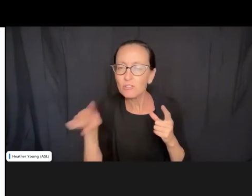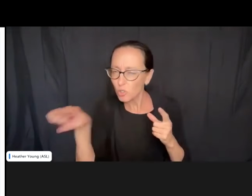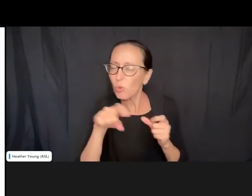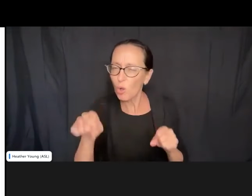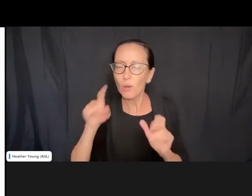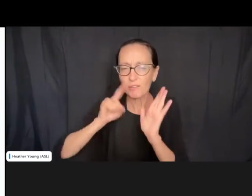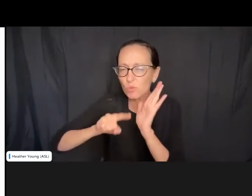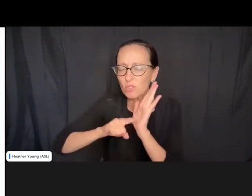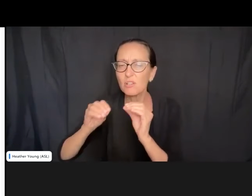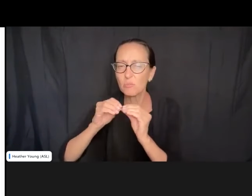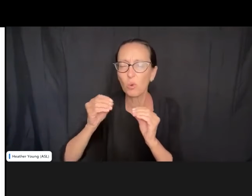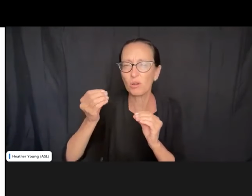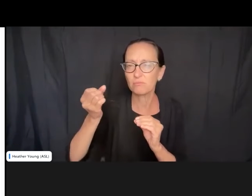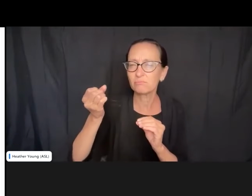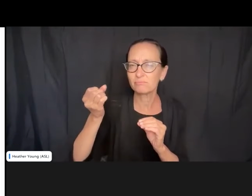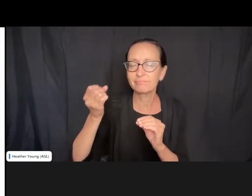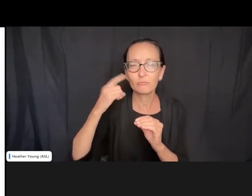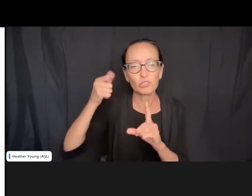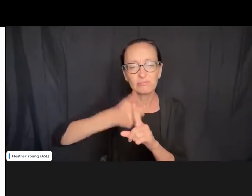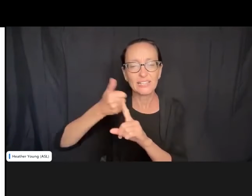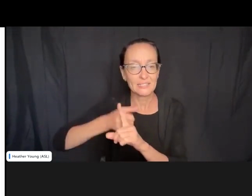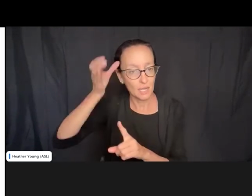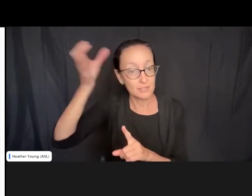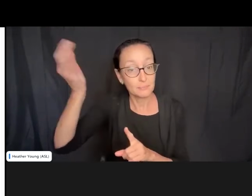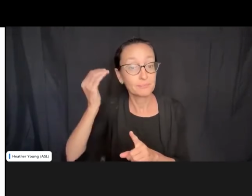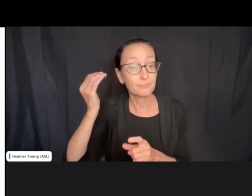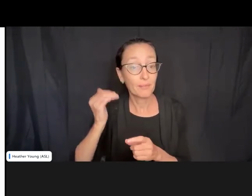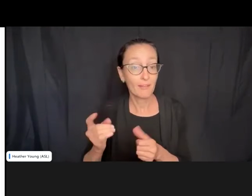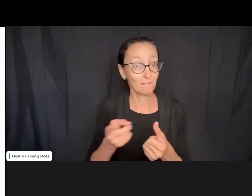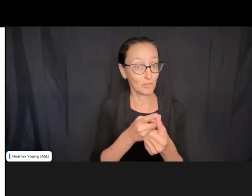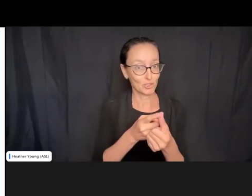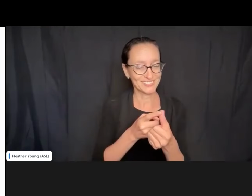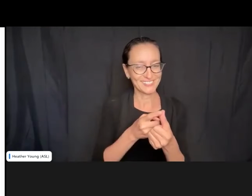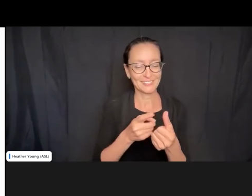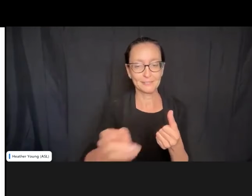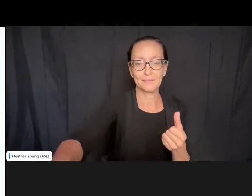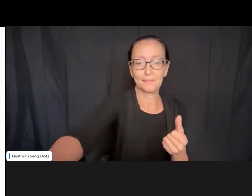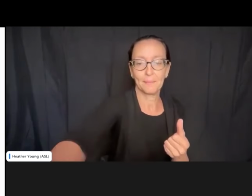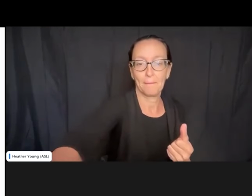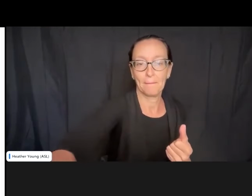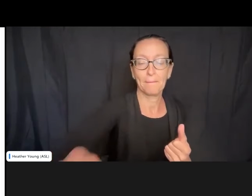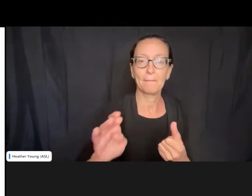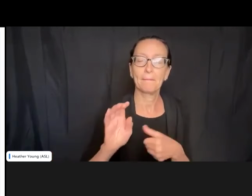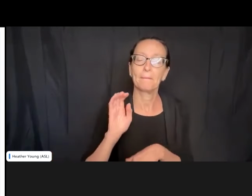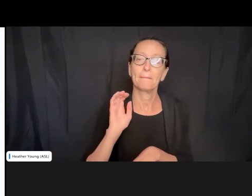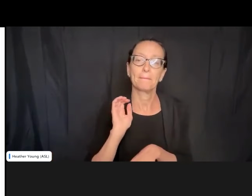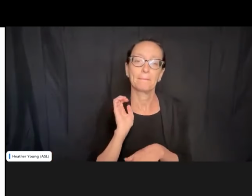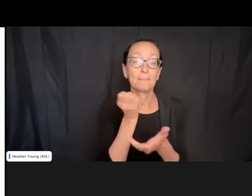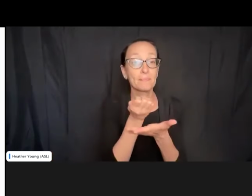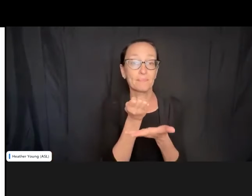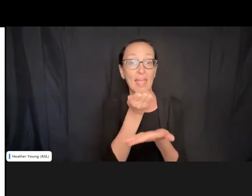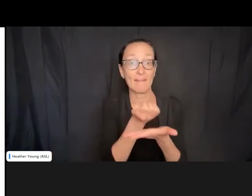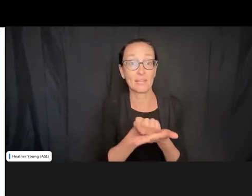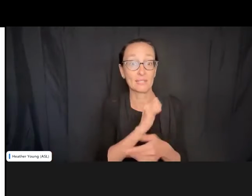research on some of these concepts. So first before we get into talking about evidence-based interventions, I first want to talk